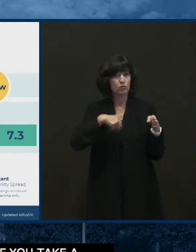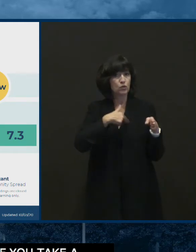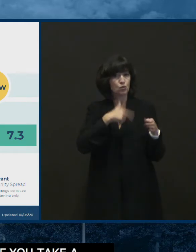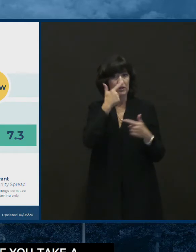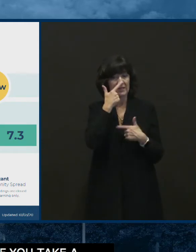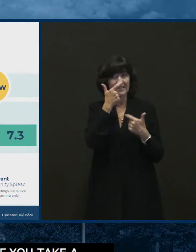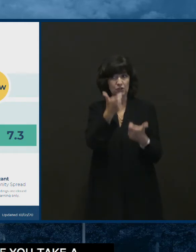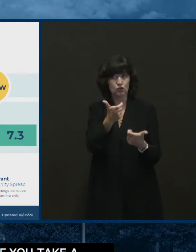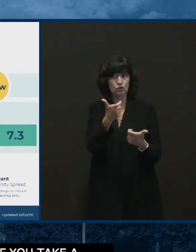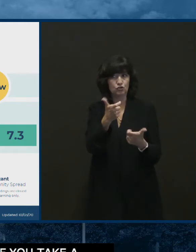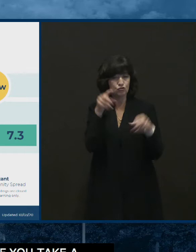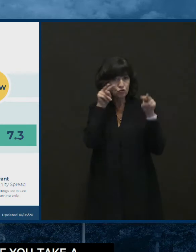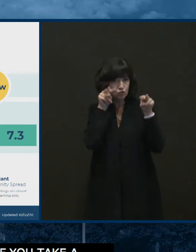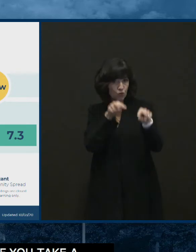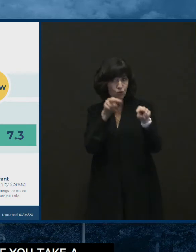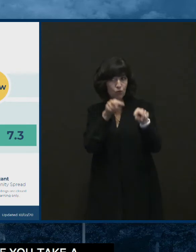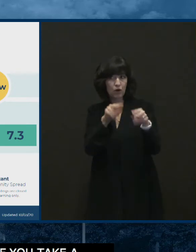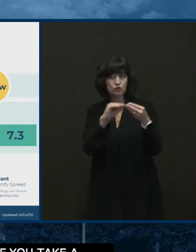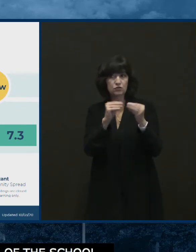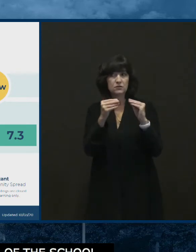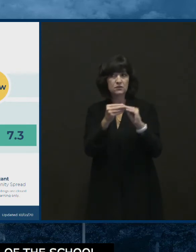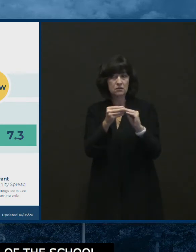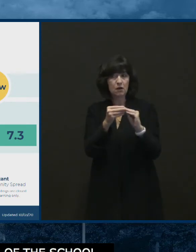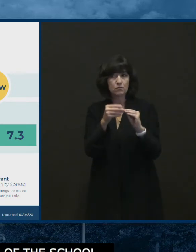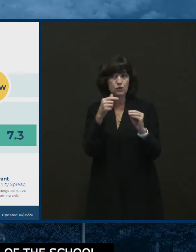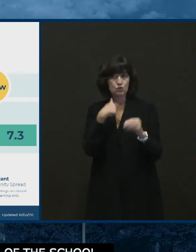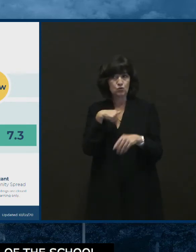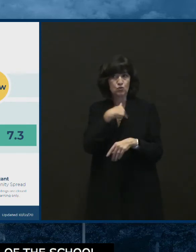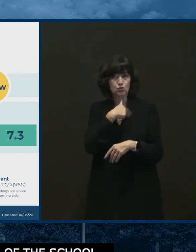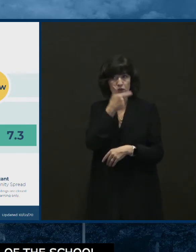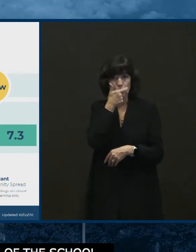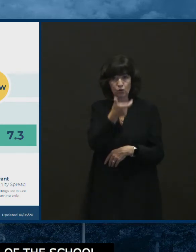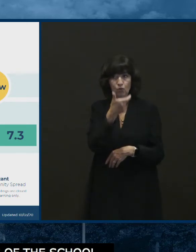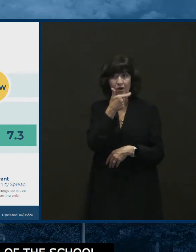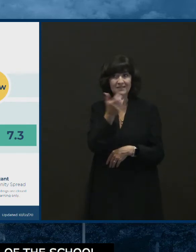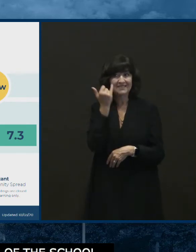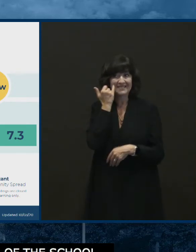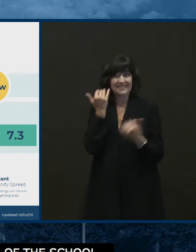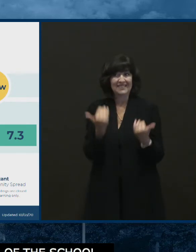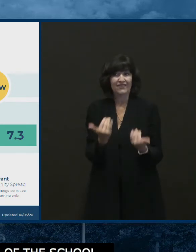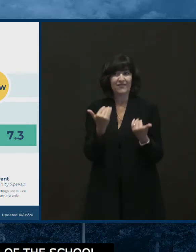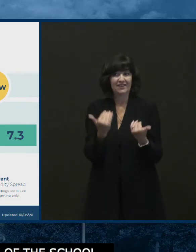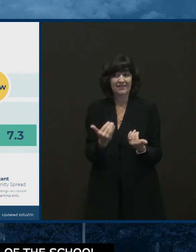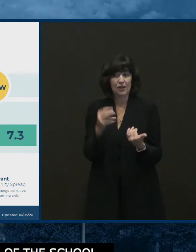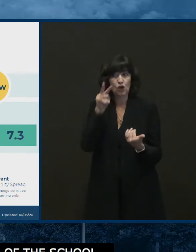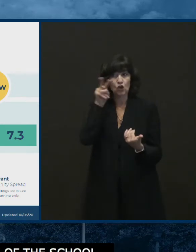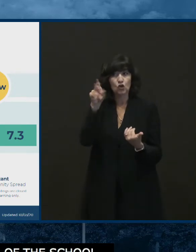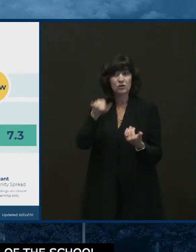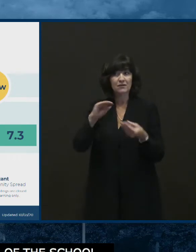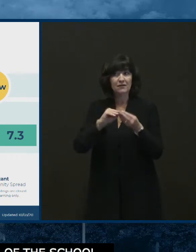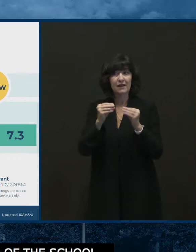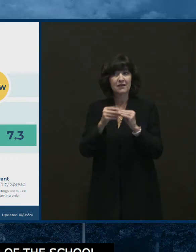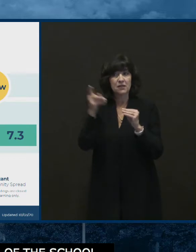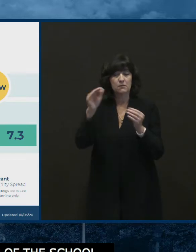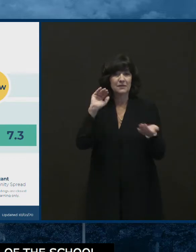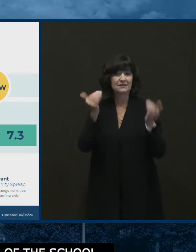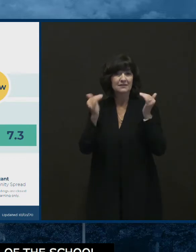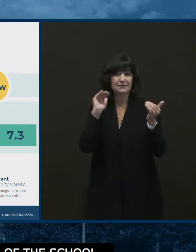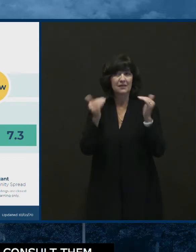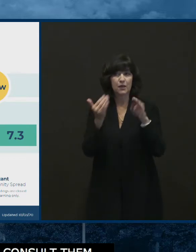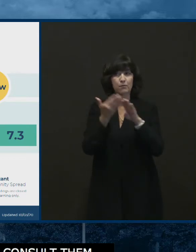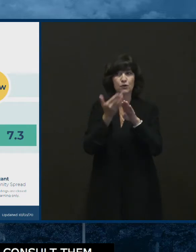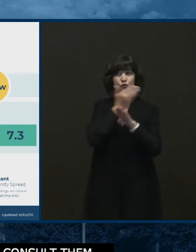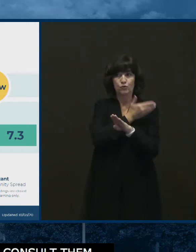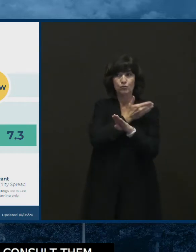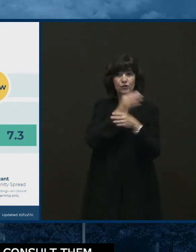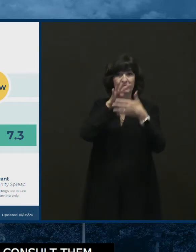the metrics and consult them constantly. Right now, if you look at the numbers and compare them to the previous chart, you can see that we